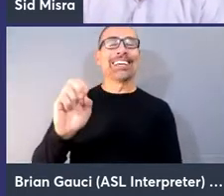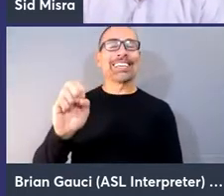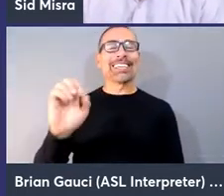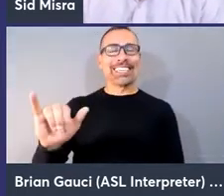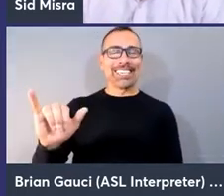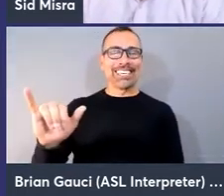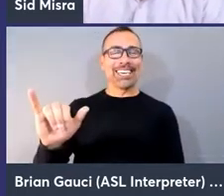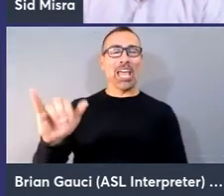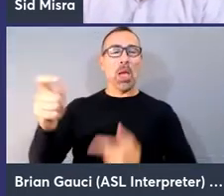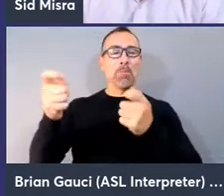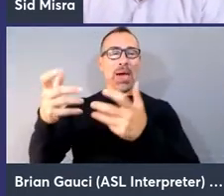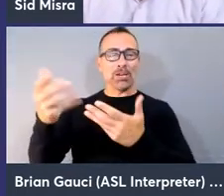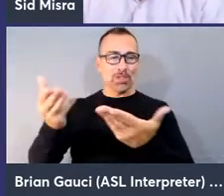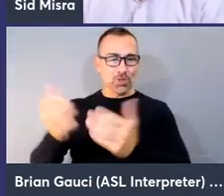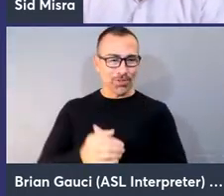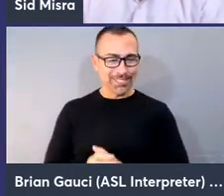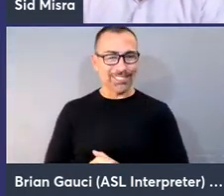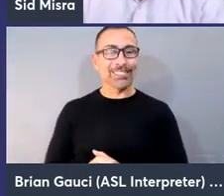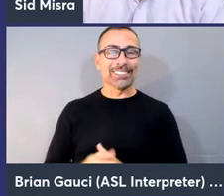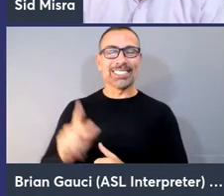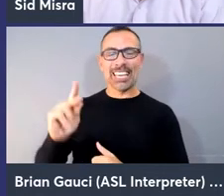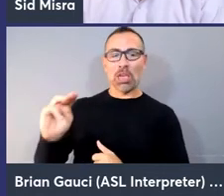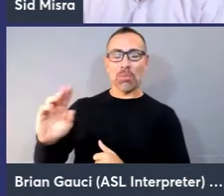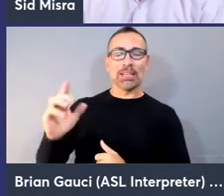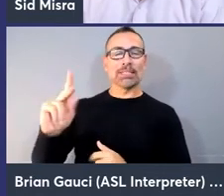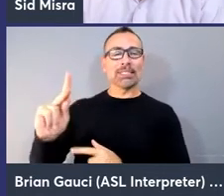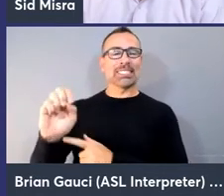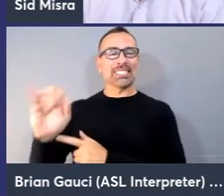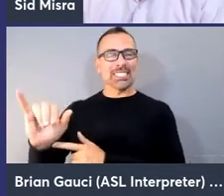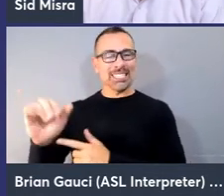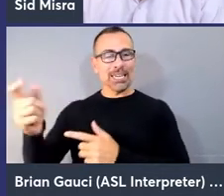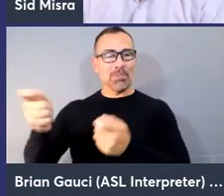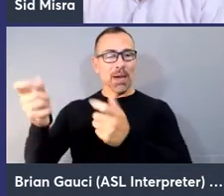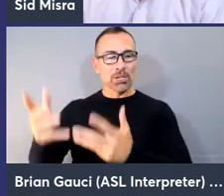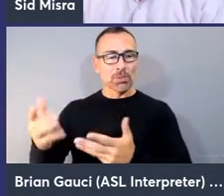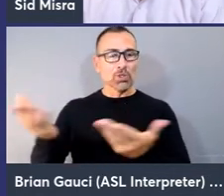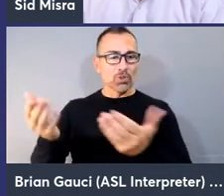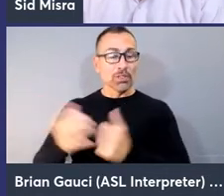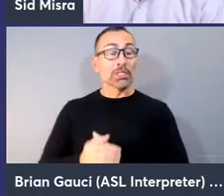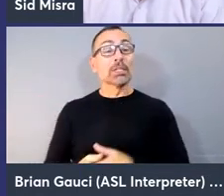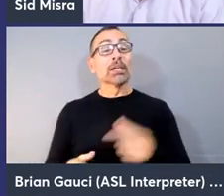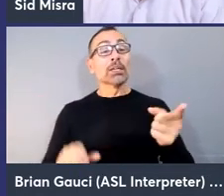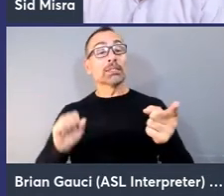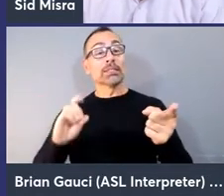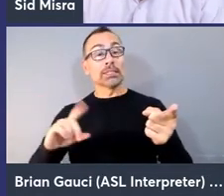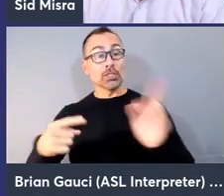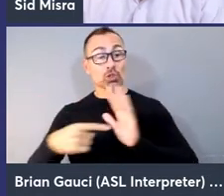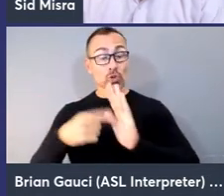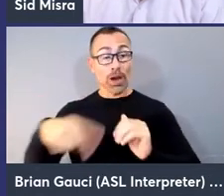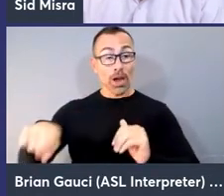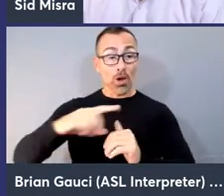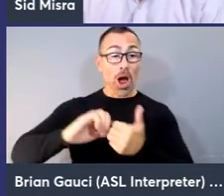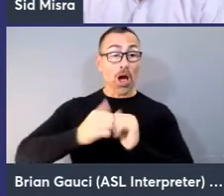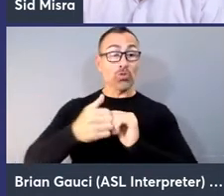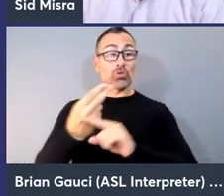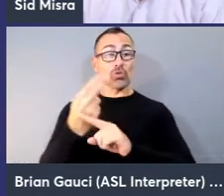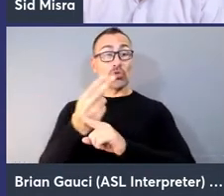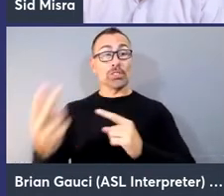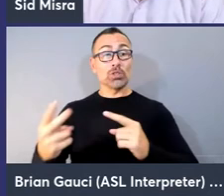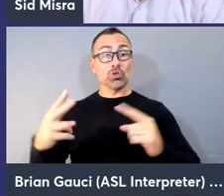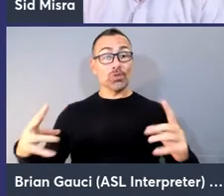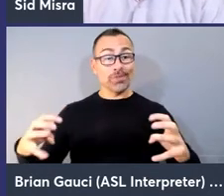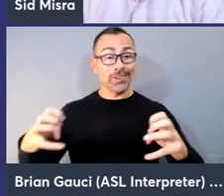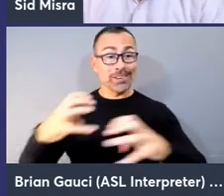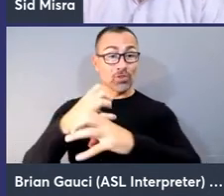those who are new here, KMS is key management service. Sid is showing us how you can use KMS to encrypt your objects at